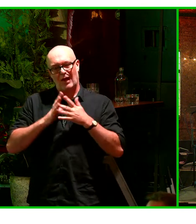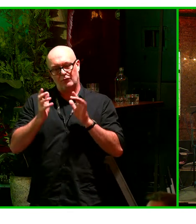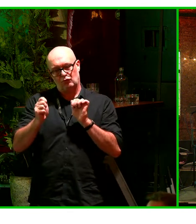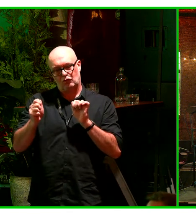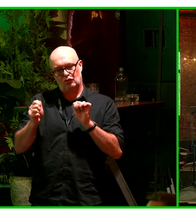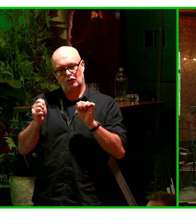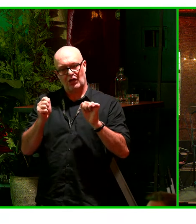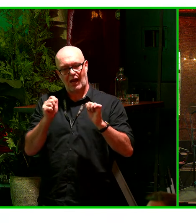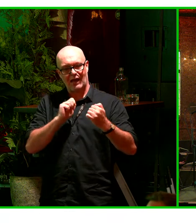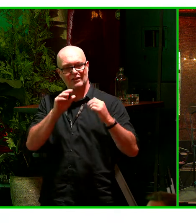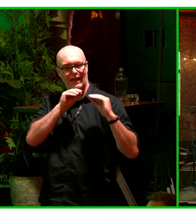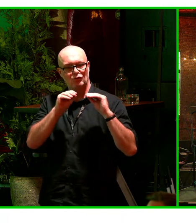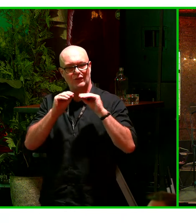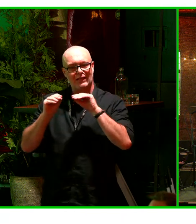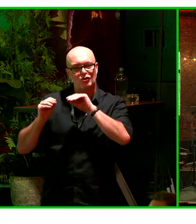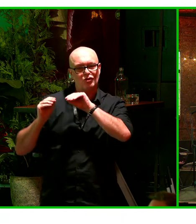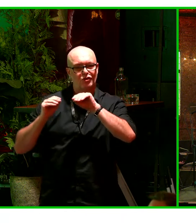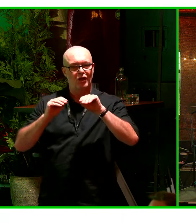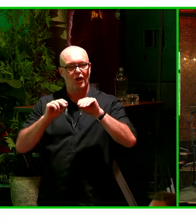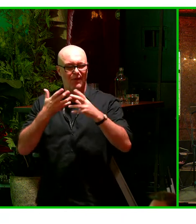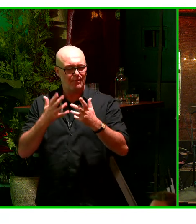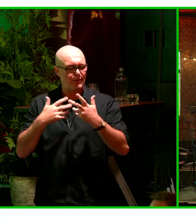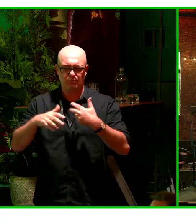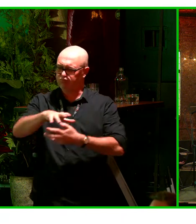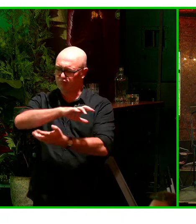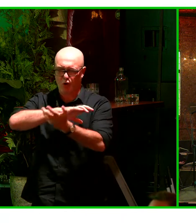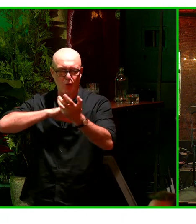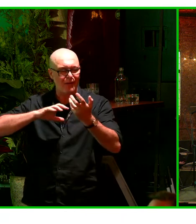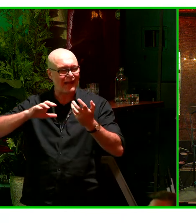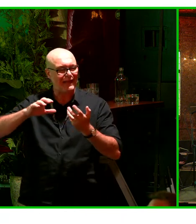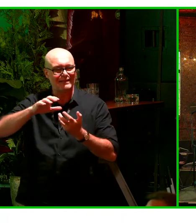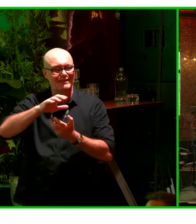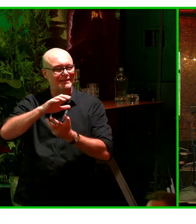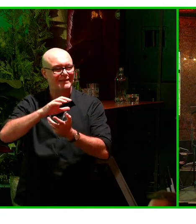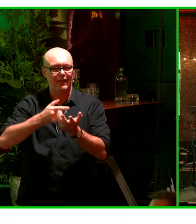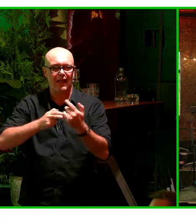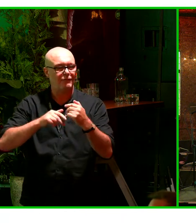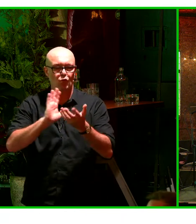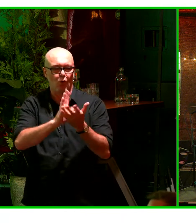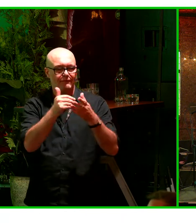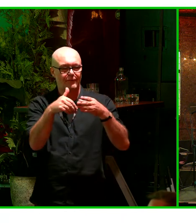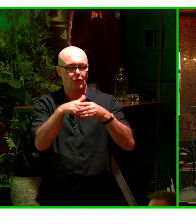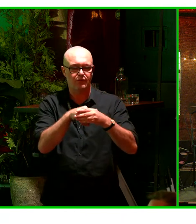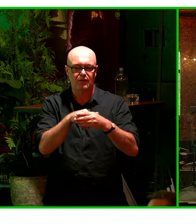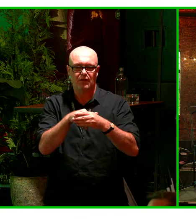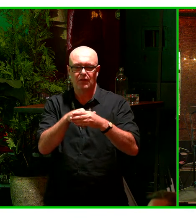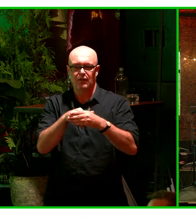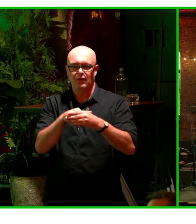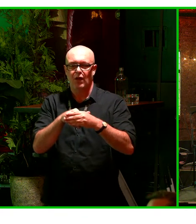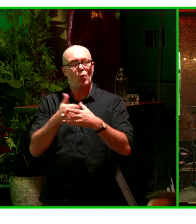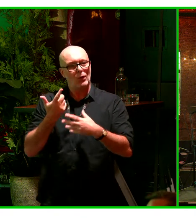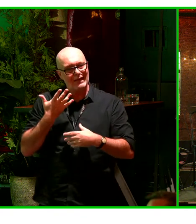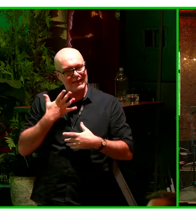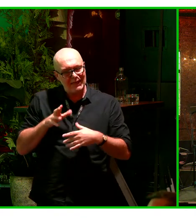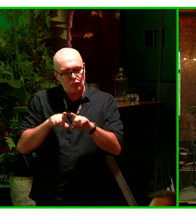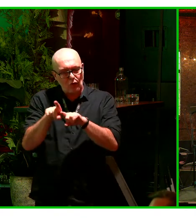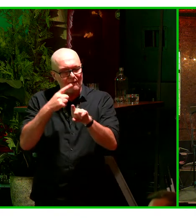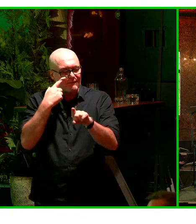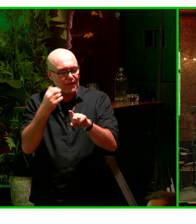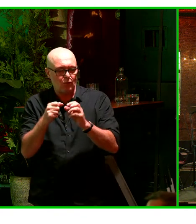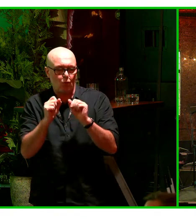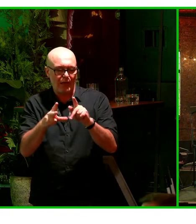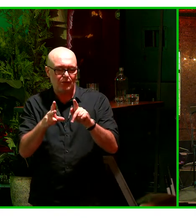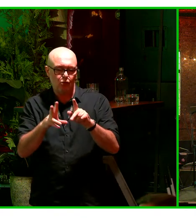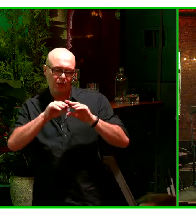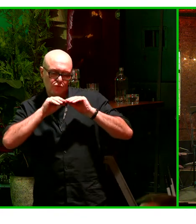on a system which is unbelievably complicated to an outsider, onto trying to train people and teach people